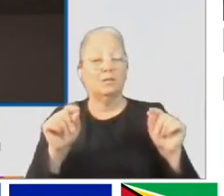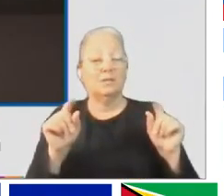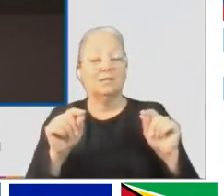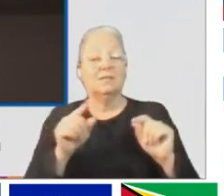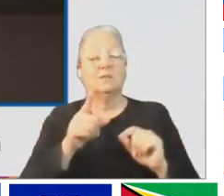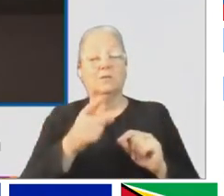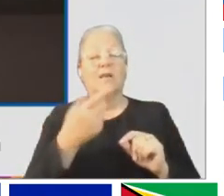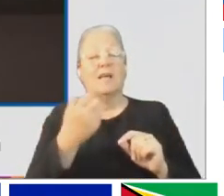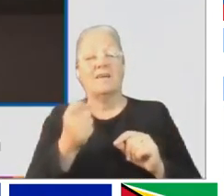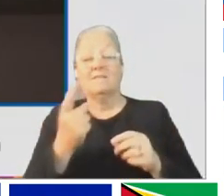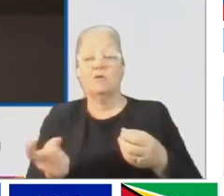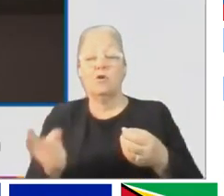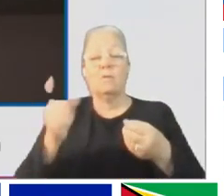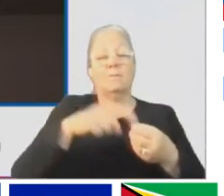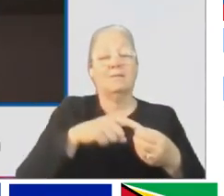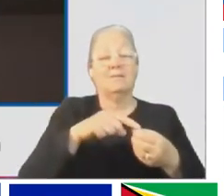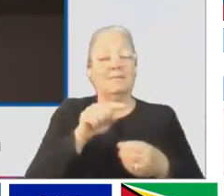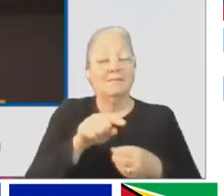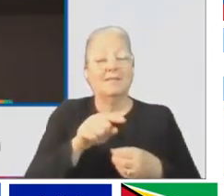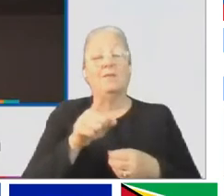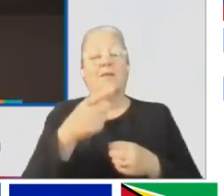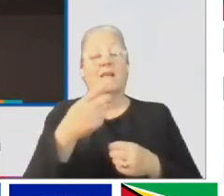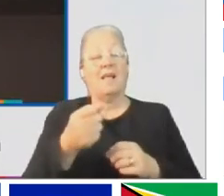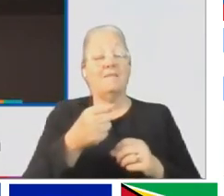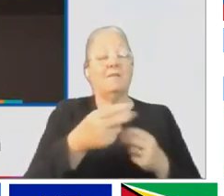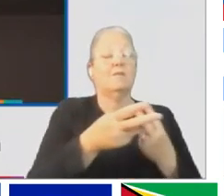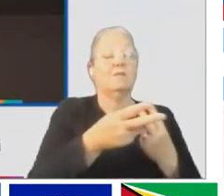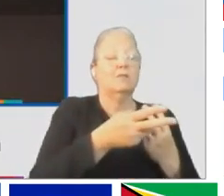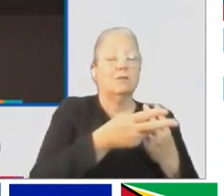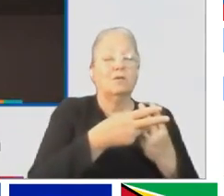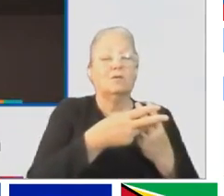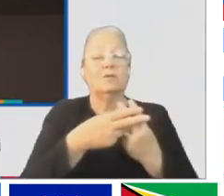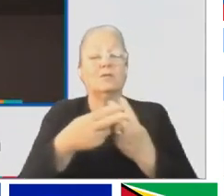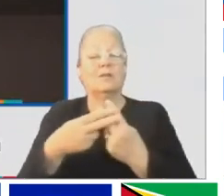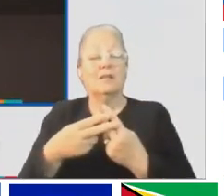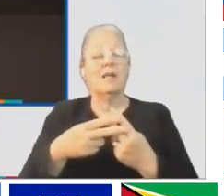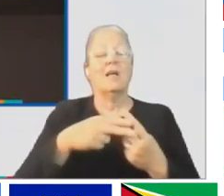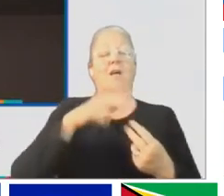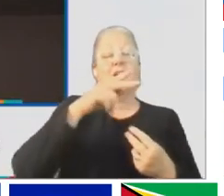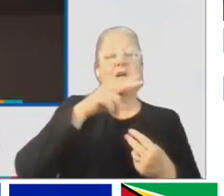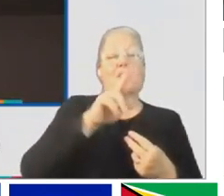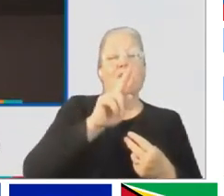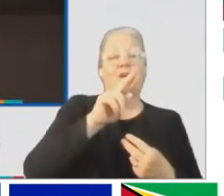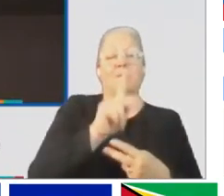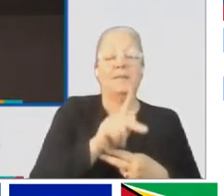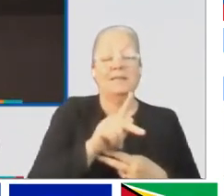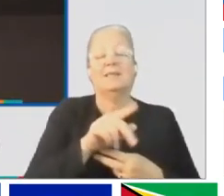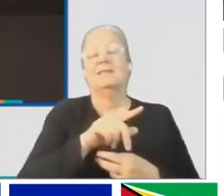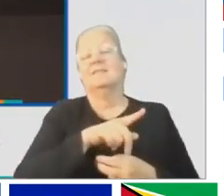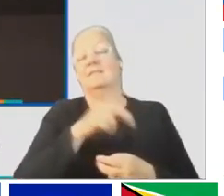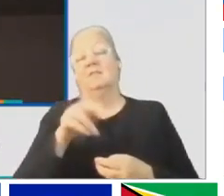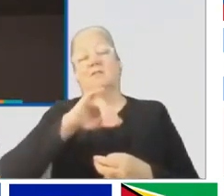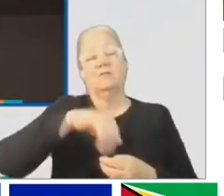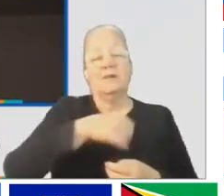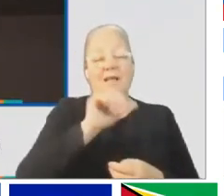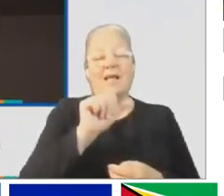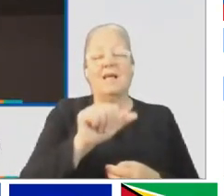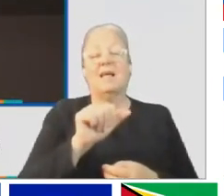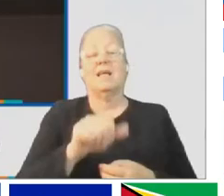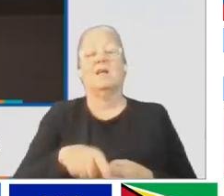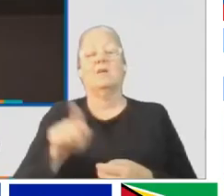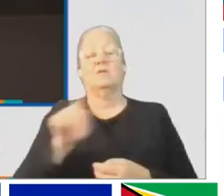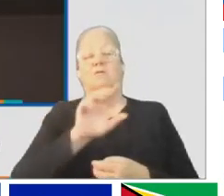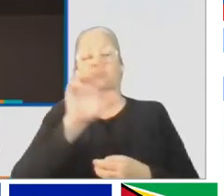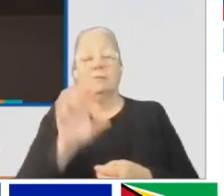hashtags, hashtag RPE21, hashtag Resilient JA, hashtag Resilient Caribbean, hashtag Sendai